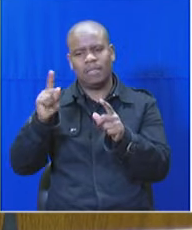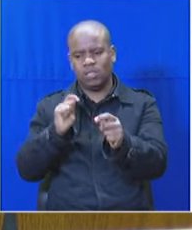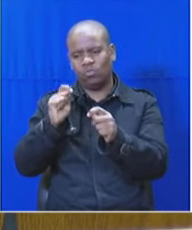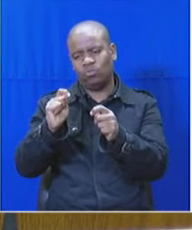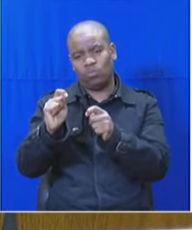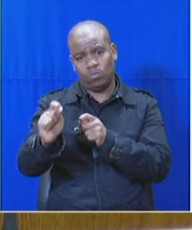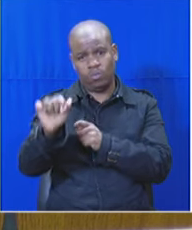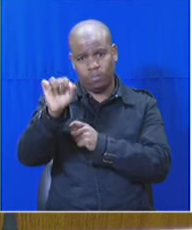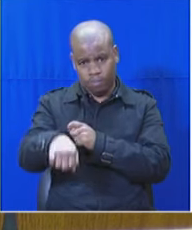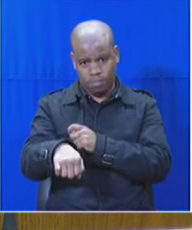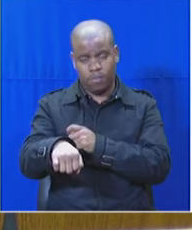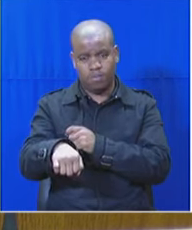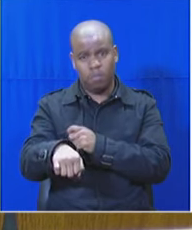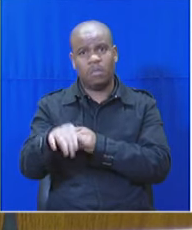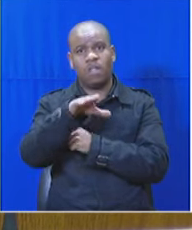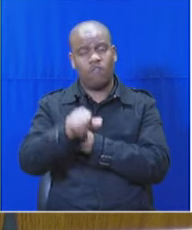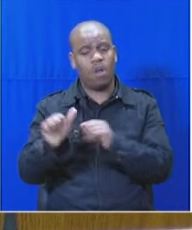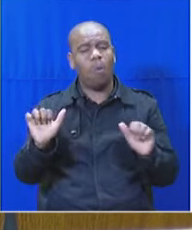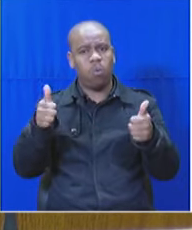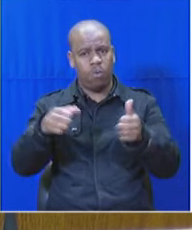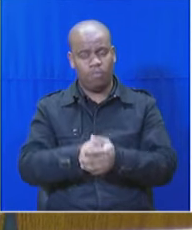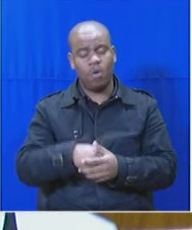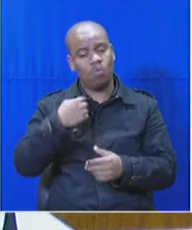forward. Siyaqhubeka.